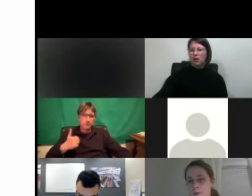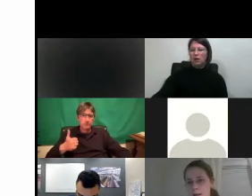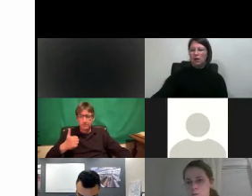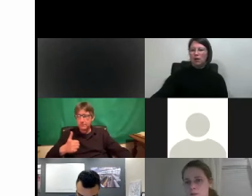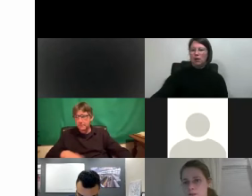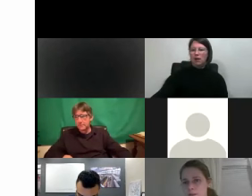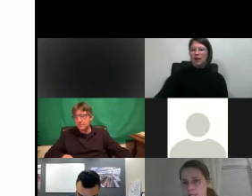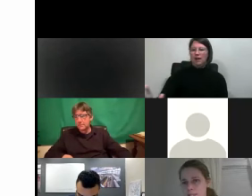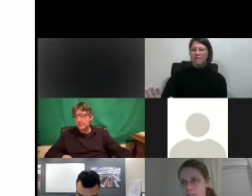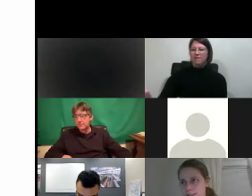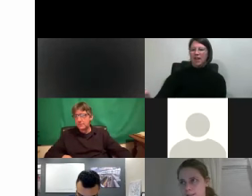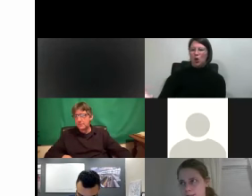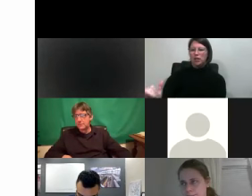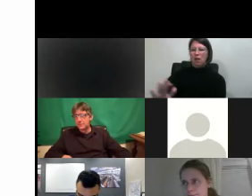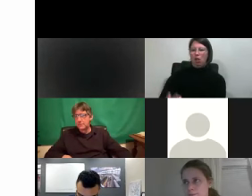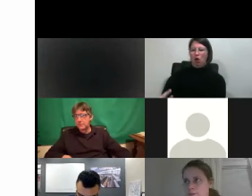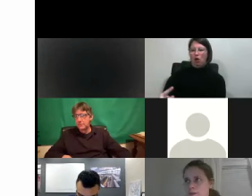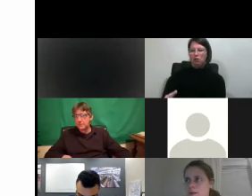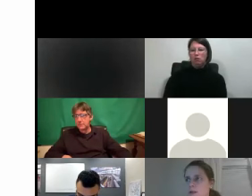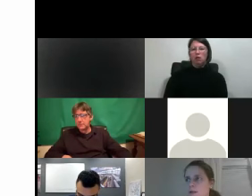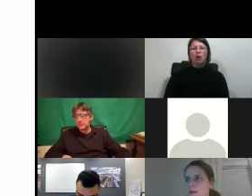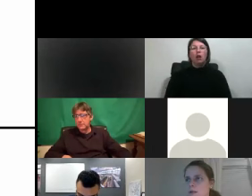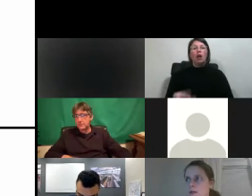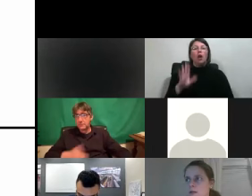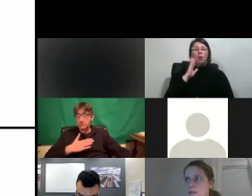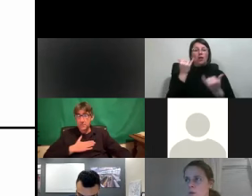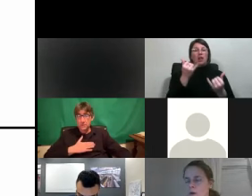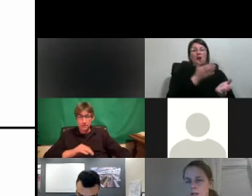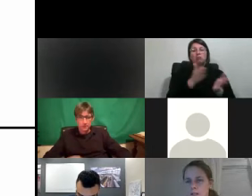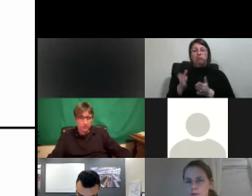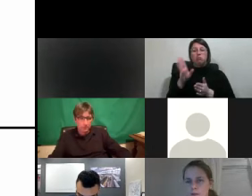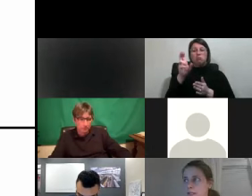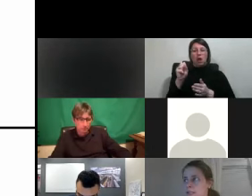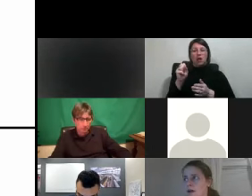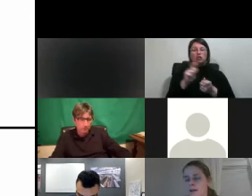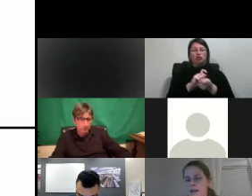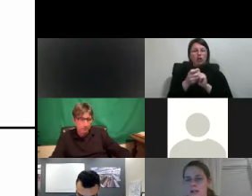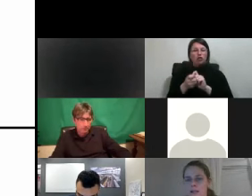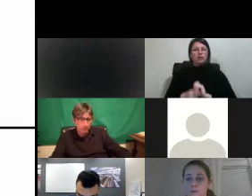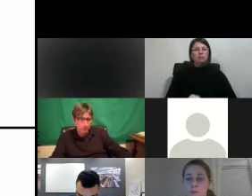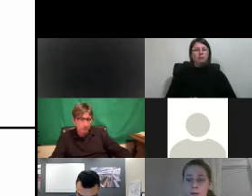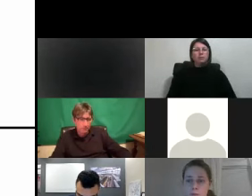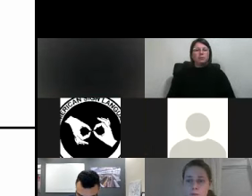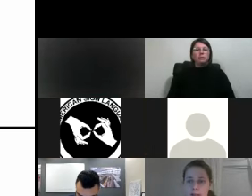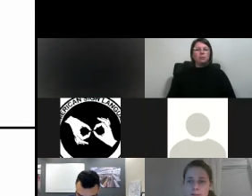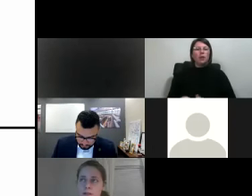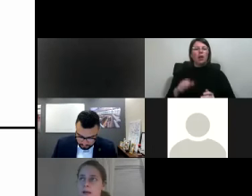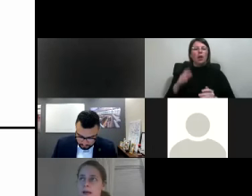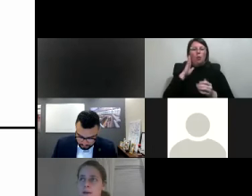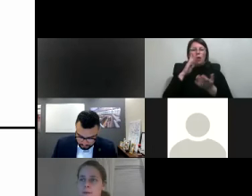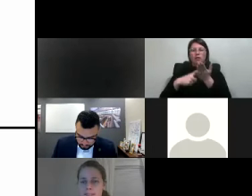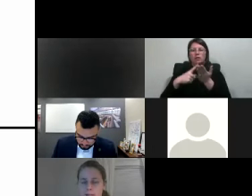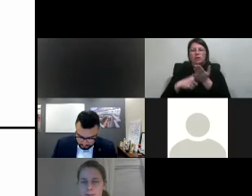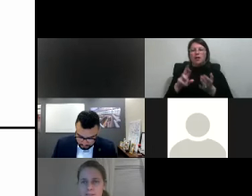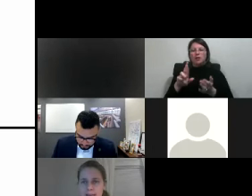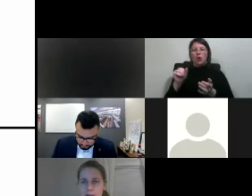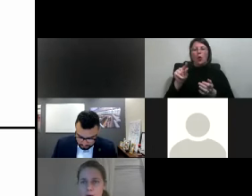I will now move to the bus changes. So we're going to talk through these on a route by route level based on a